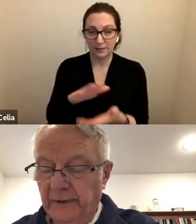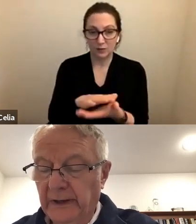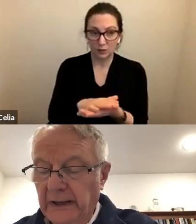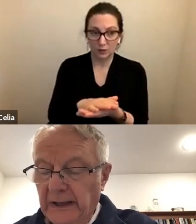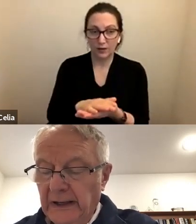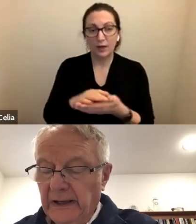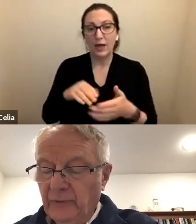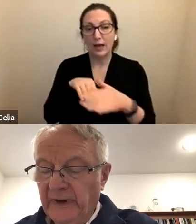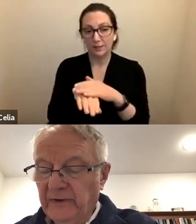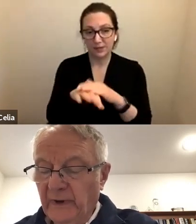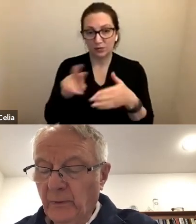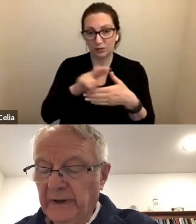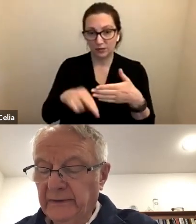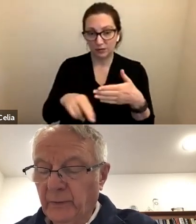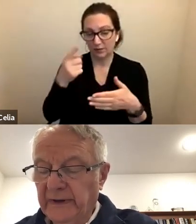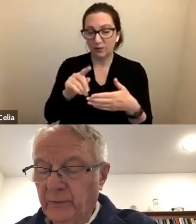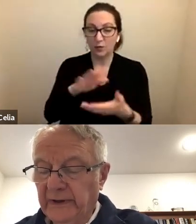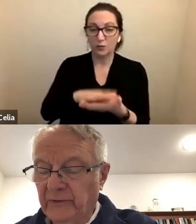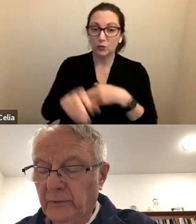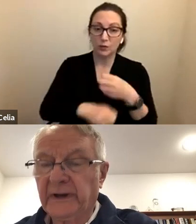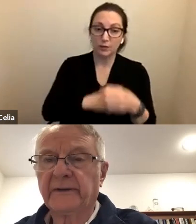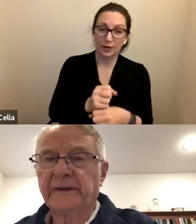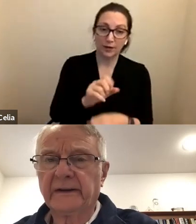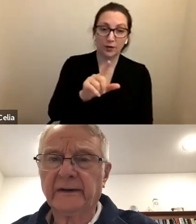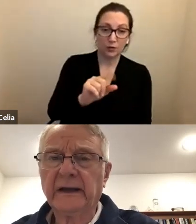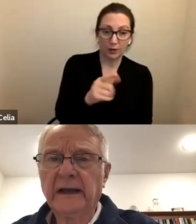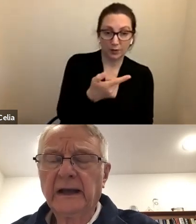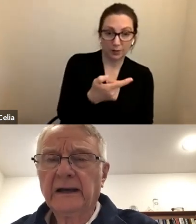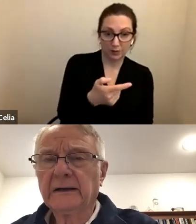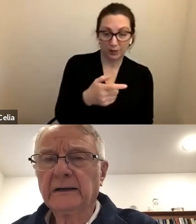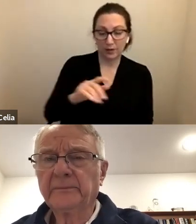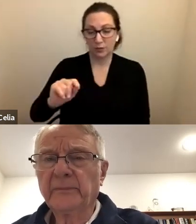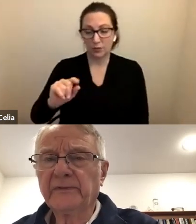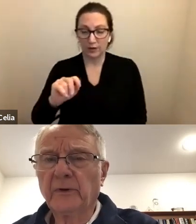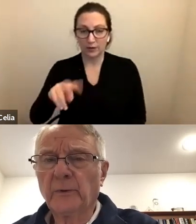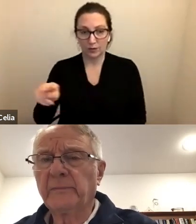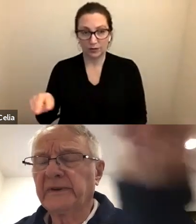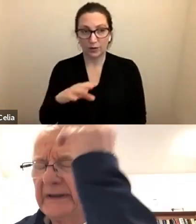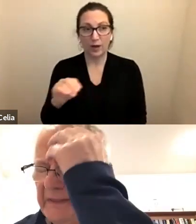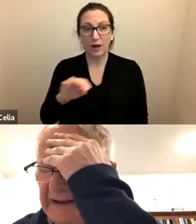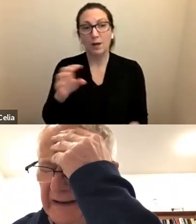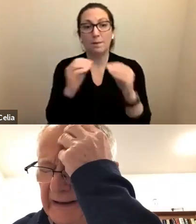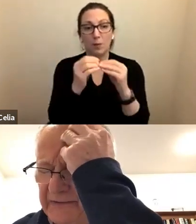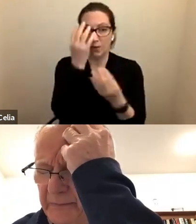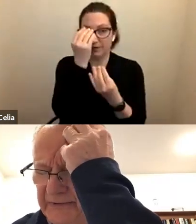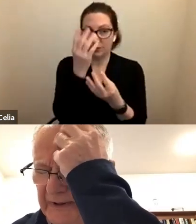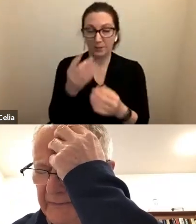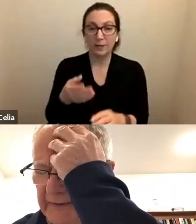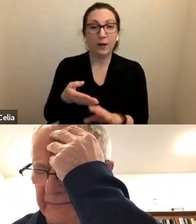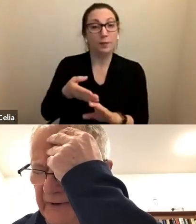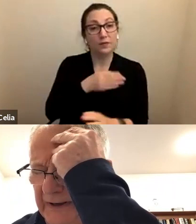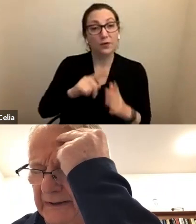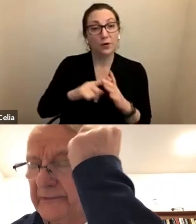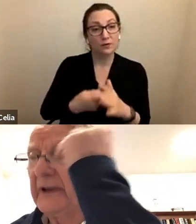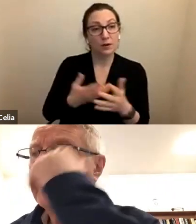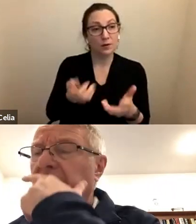school year 2021, 2022, and other data. Before we begin that, I'd ask Ms. Sullivan